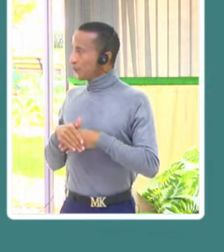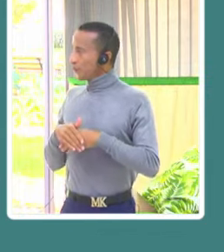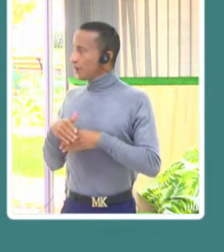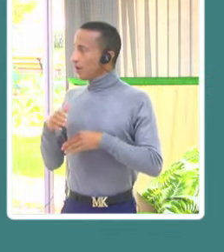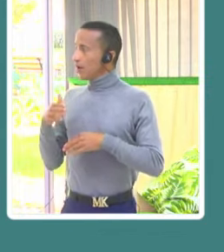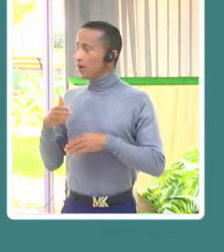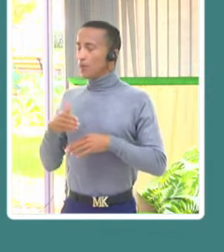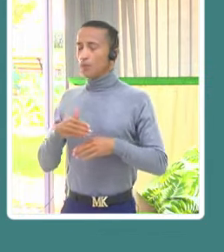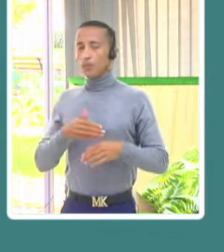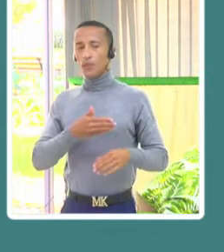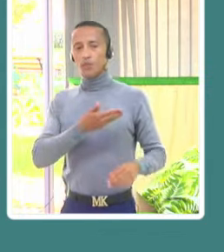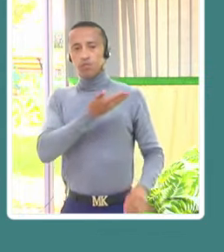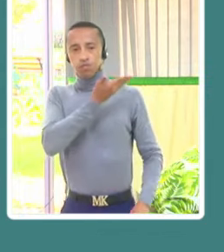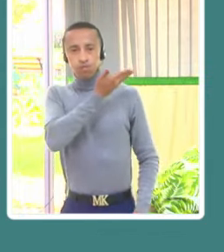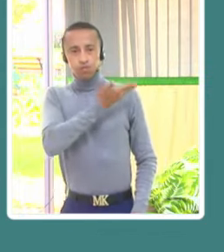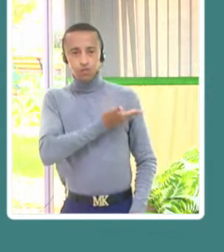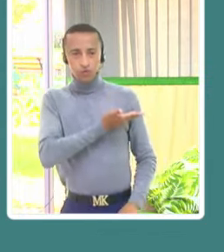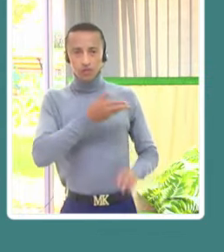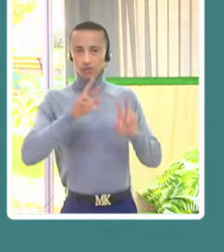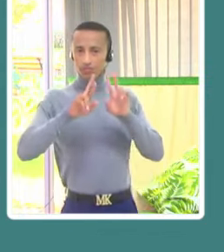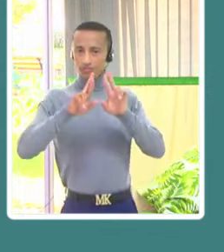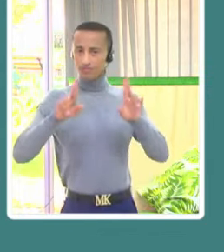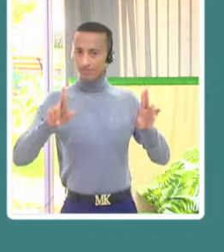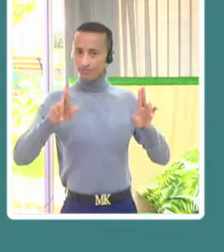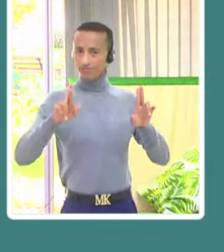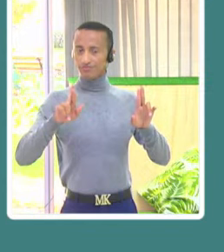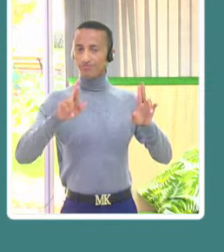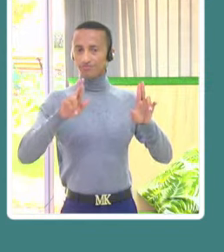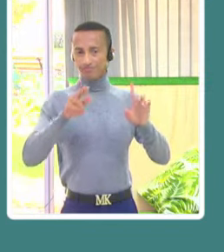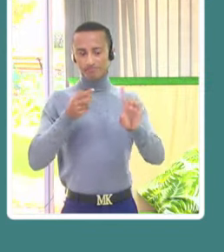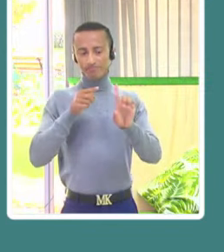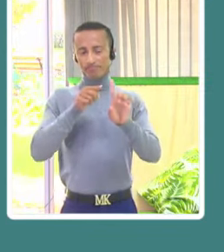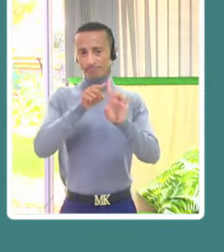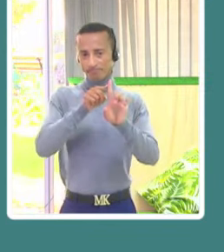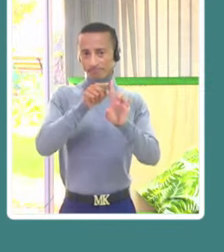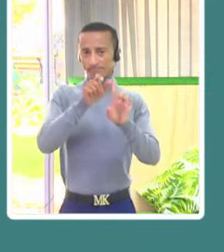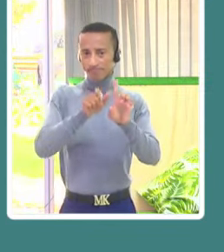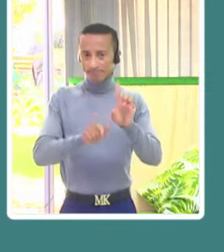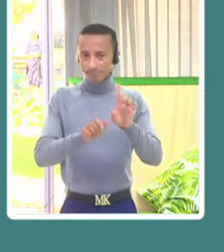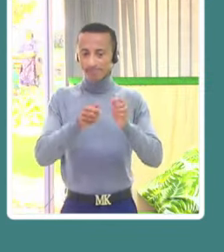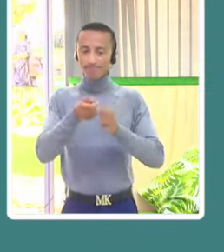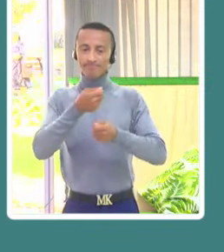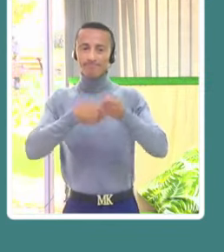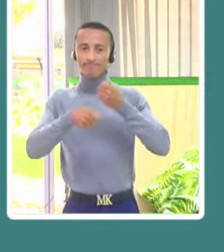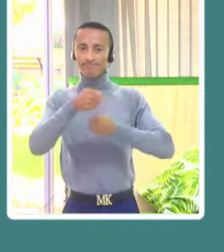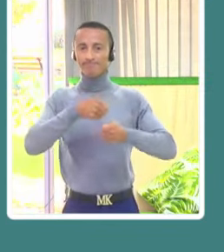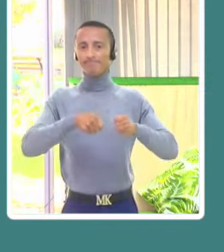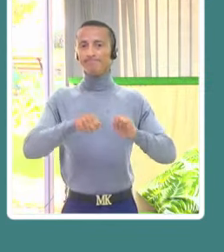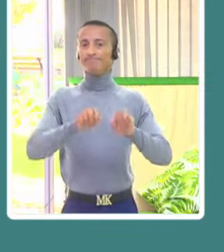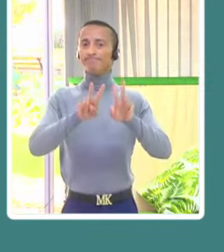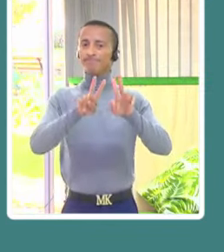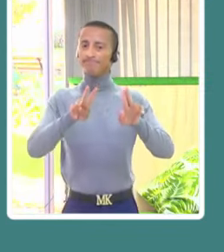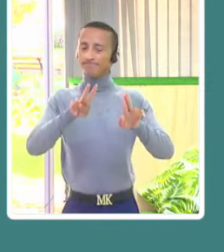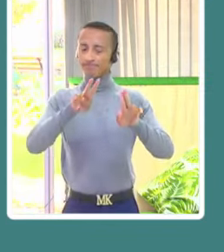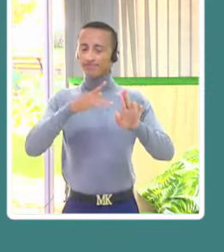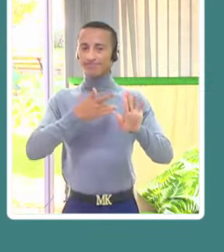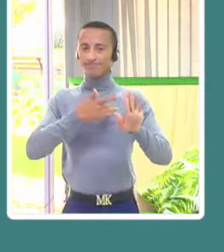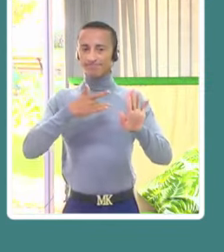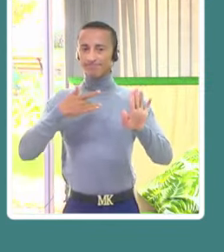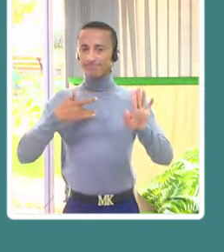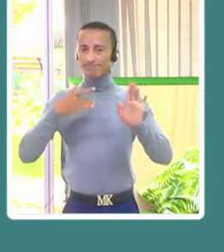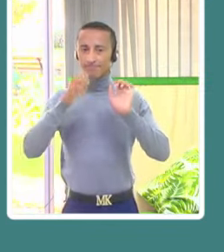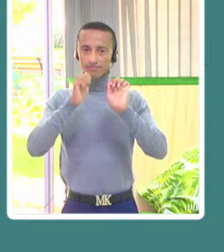connectivity, trust, finance, health, education, energy. You take any sector, you can put on that a